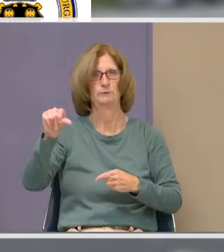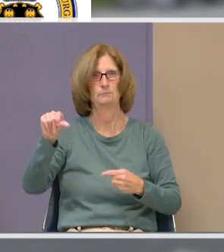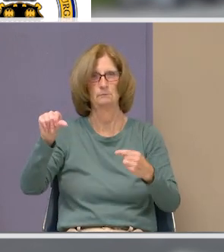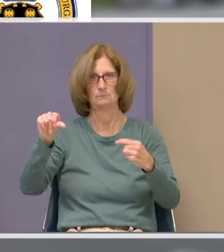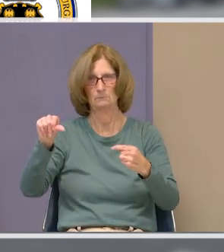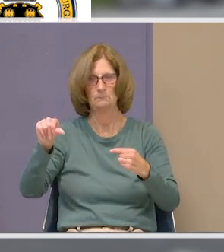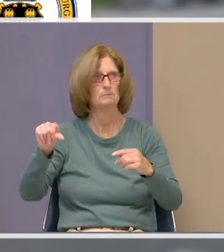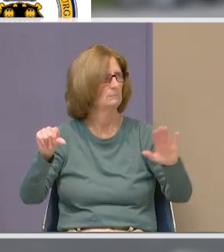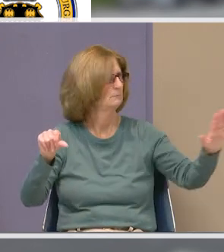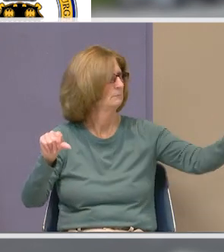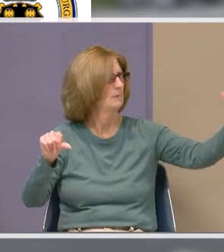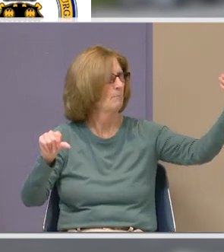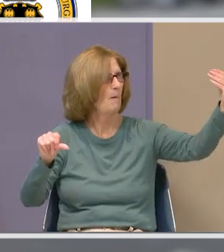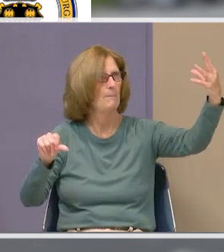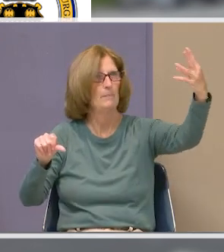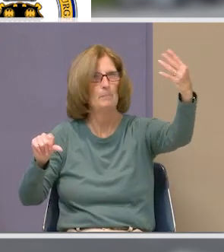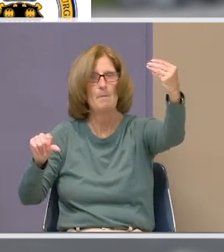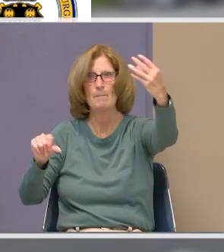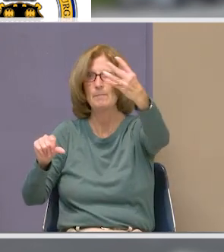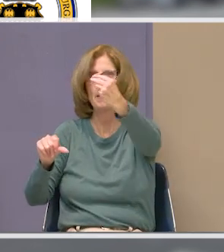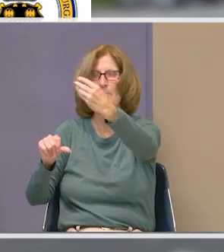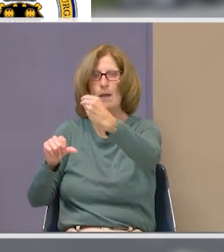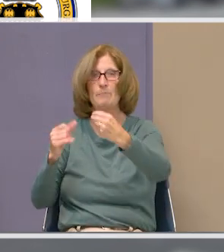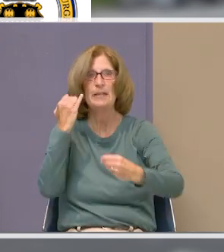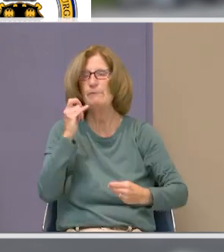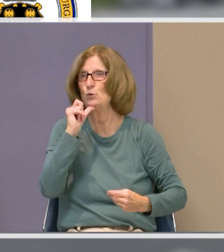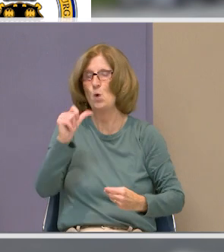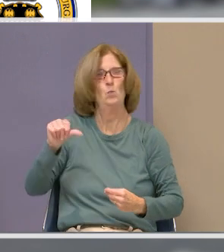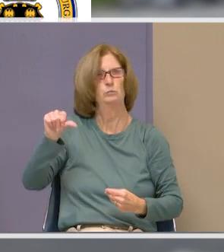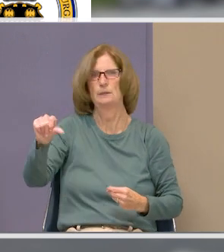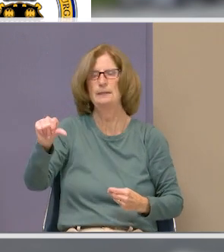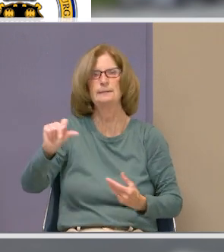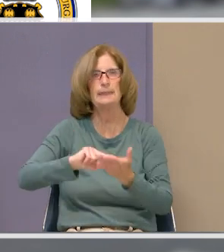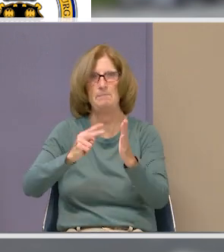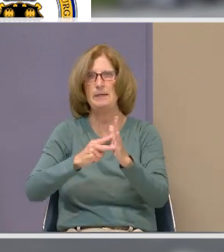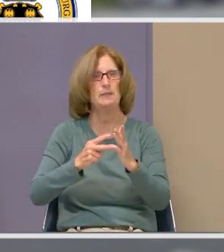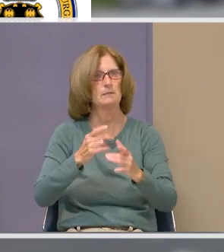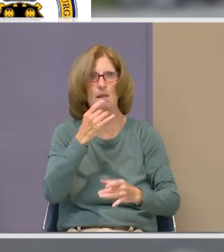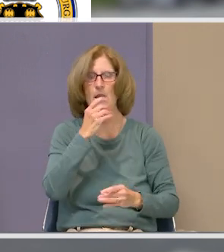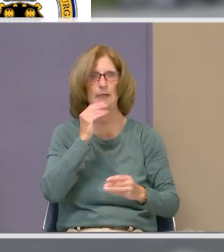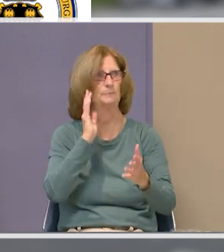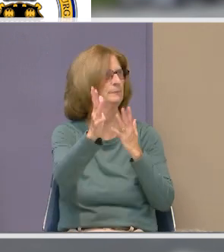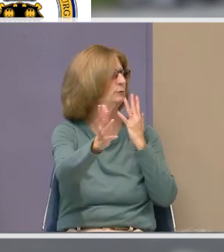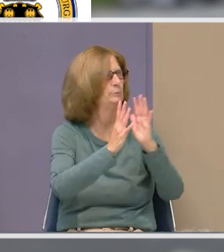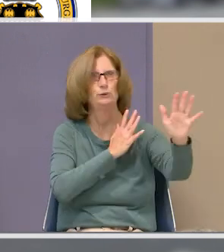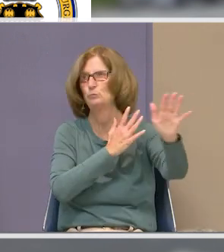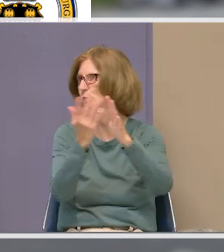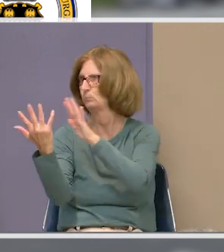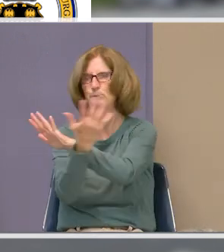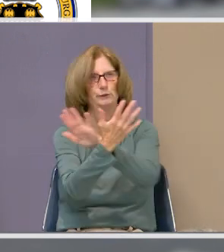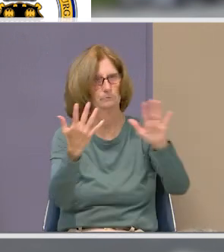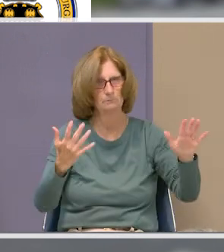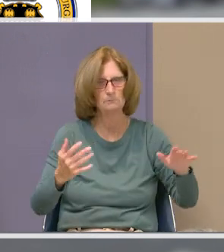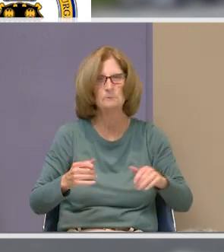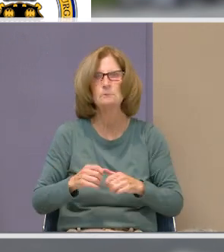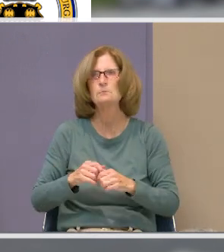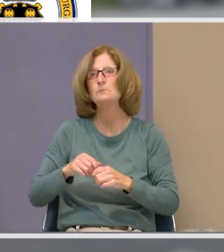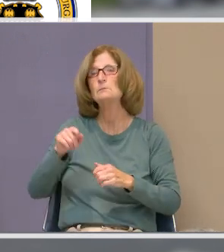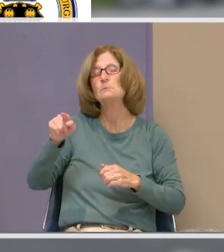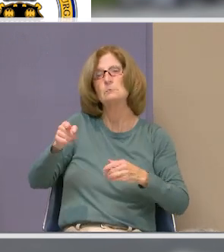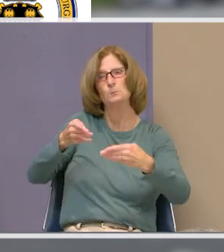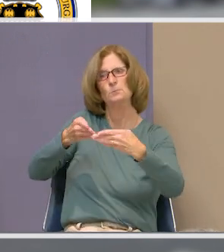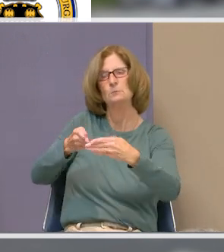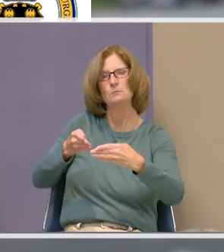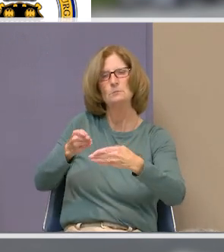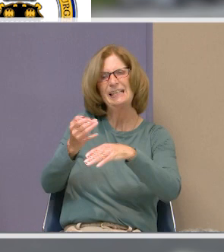for all phases. And if you don't press it, then it won't be called. And then In the northwest corner, there is a